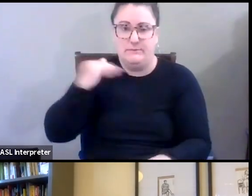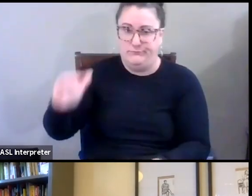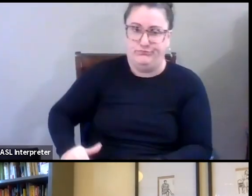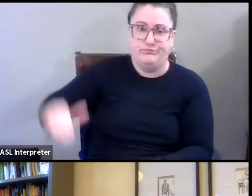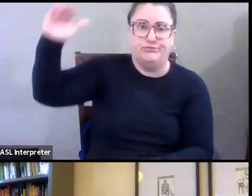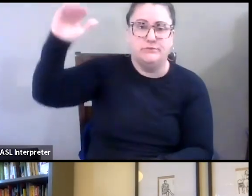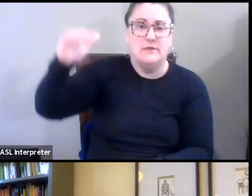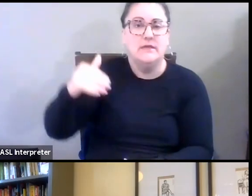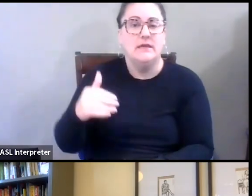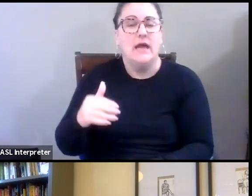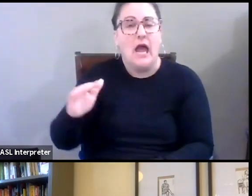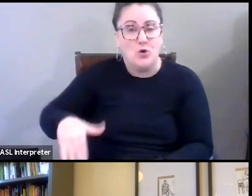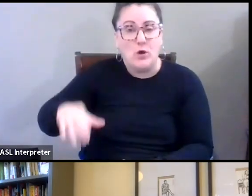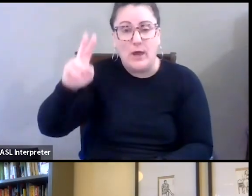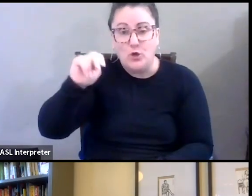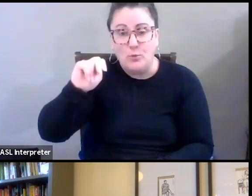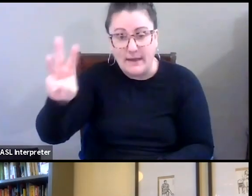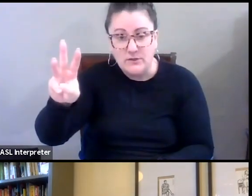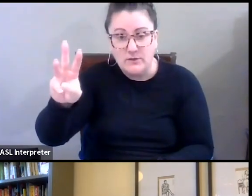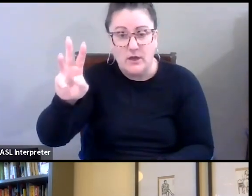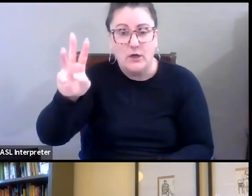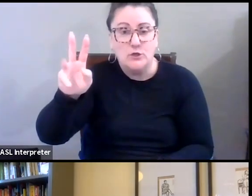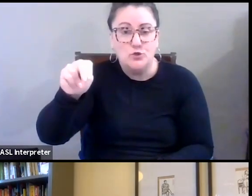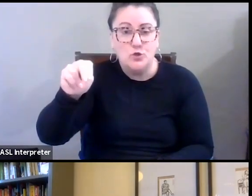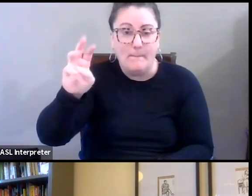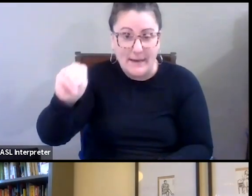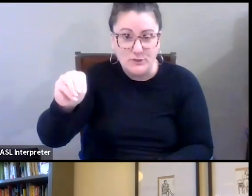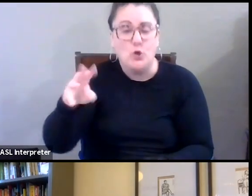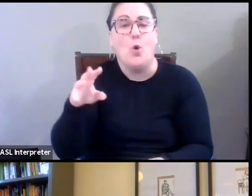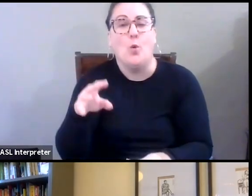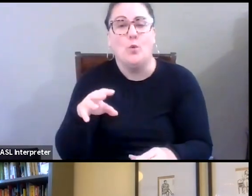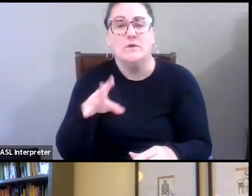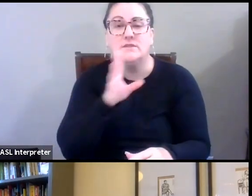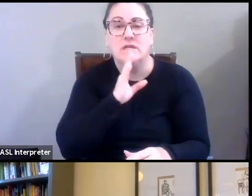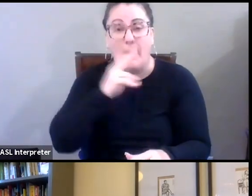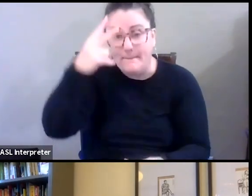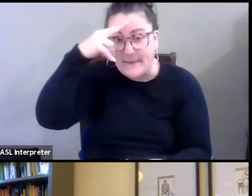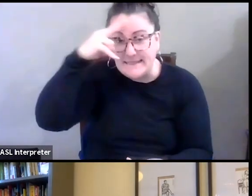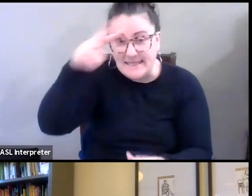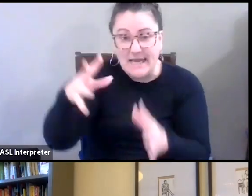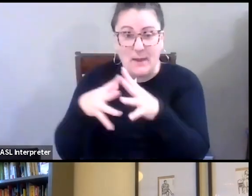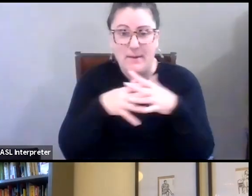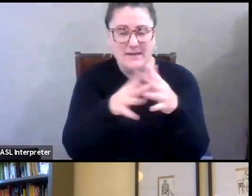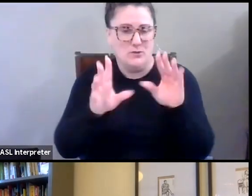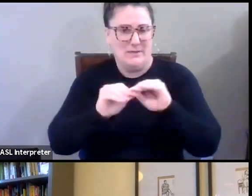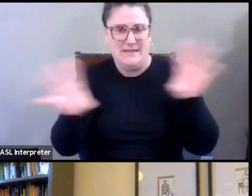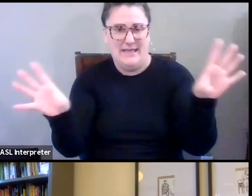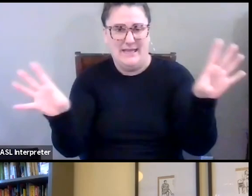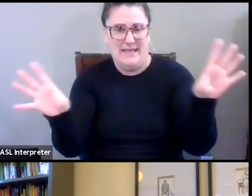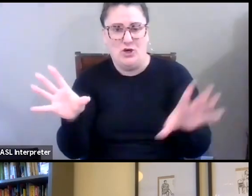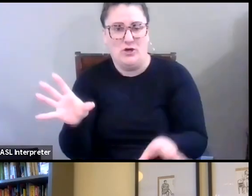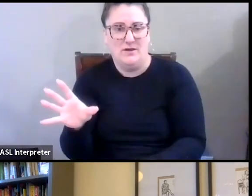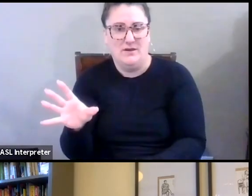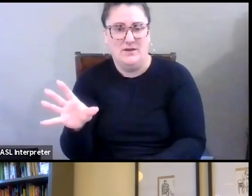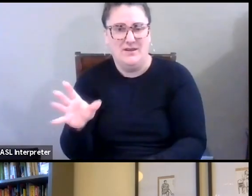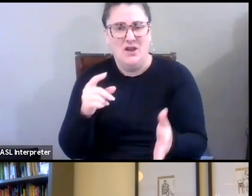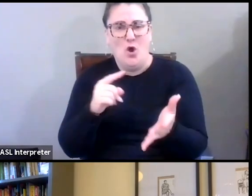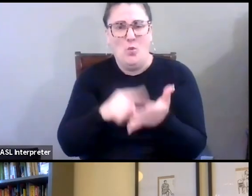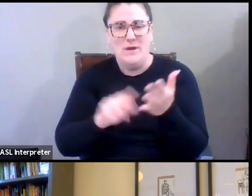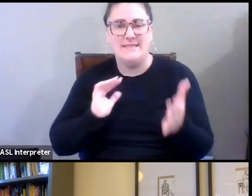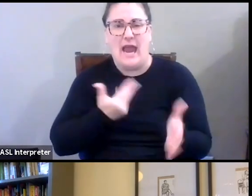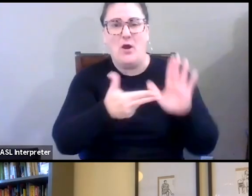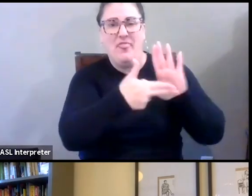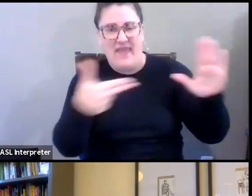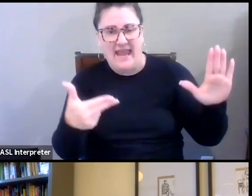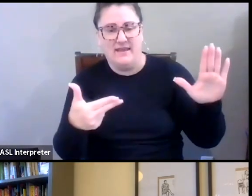New Mexico, that America talked about Mexican Americans also was really clear to me. And I was like, what is our thing gonna be? What is it